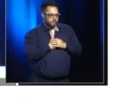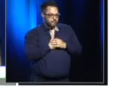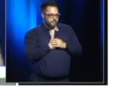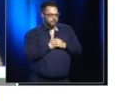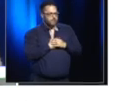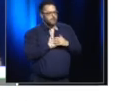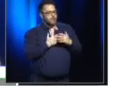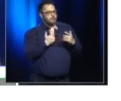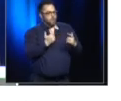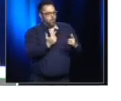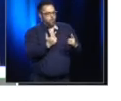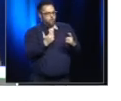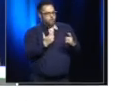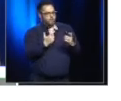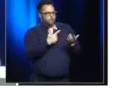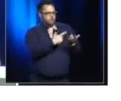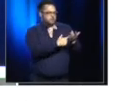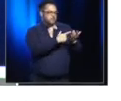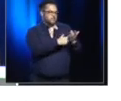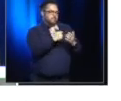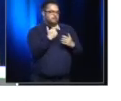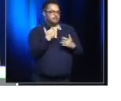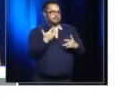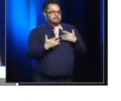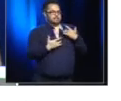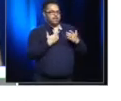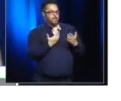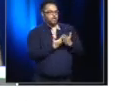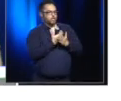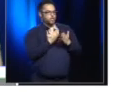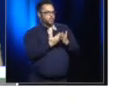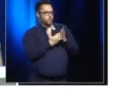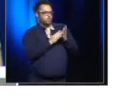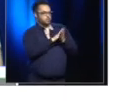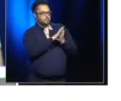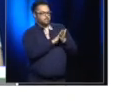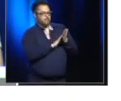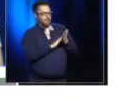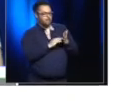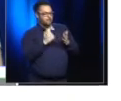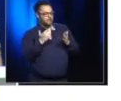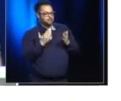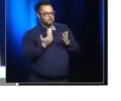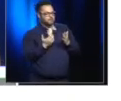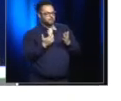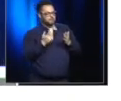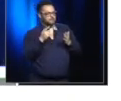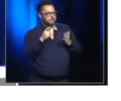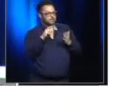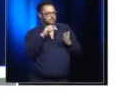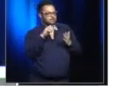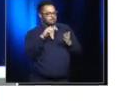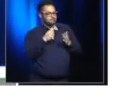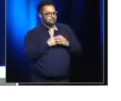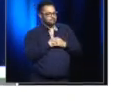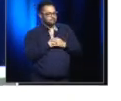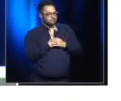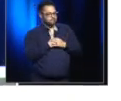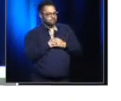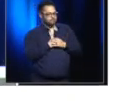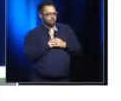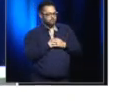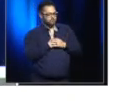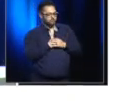I'm just going to quickly touch on this because this is a really exciting new development. This is work being led by Christophe Guinet at CNRS. He's